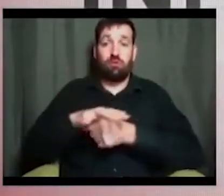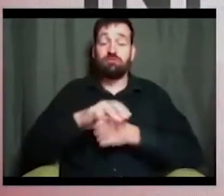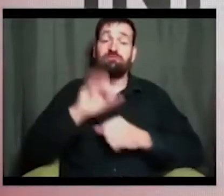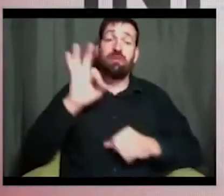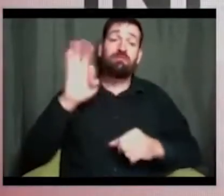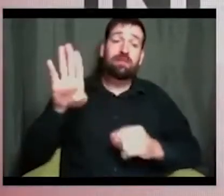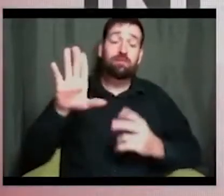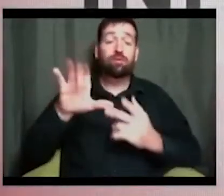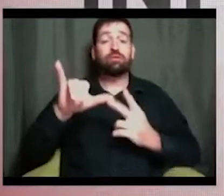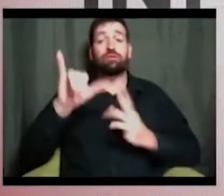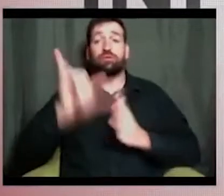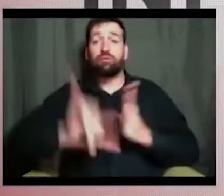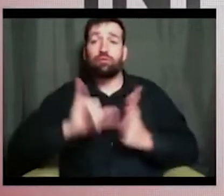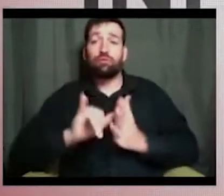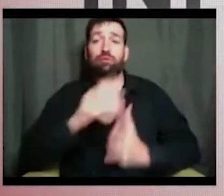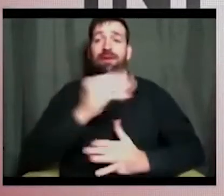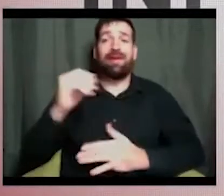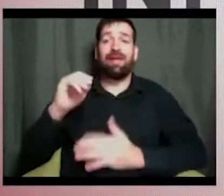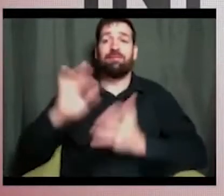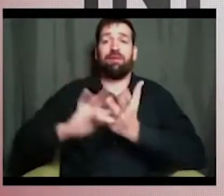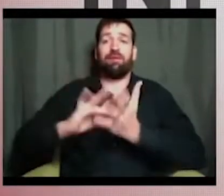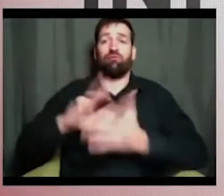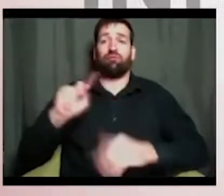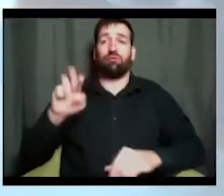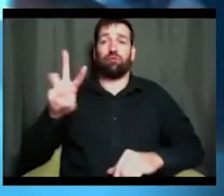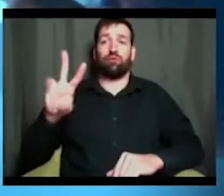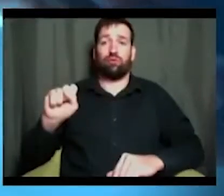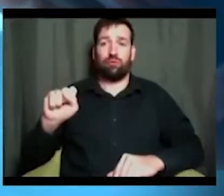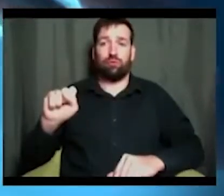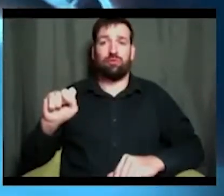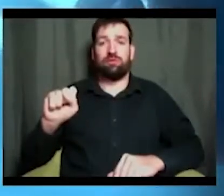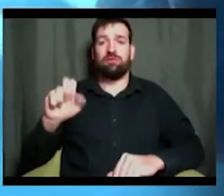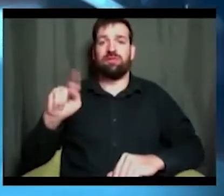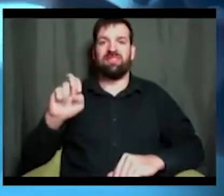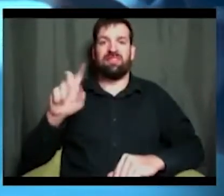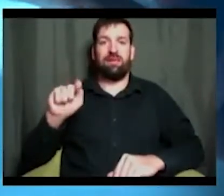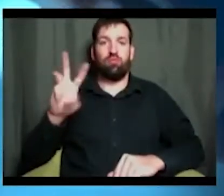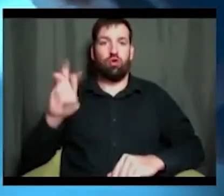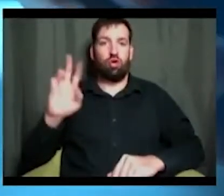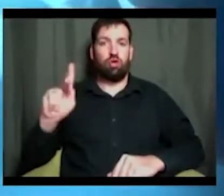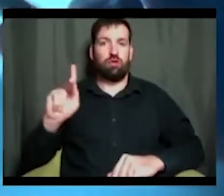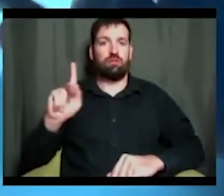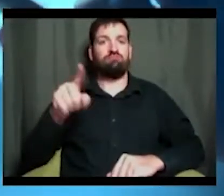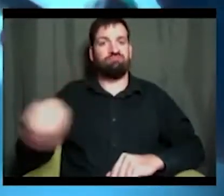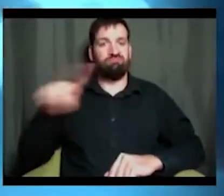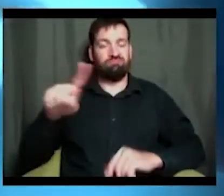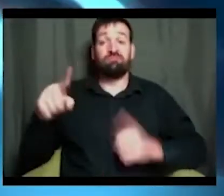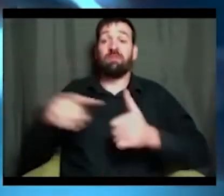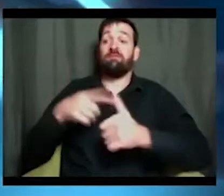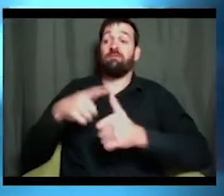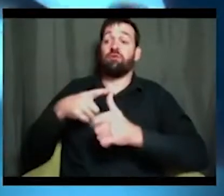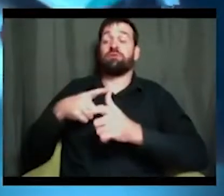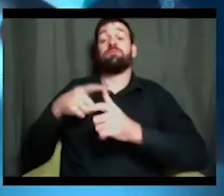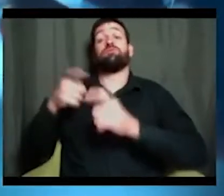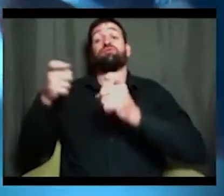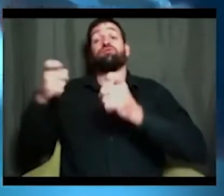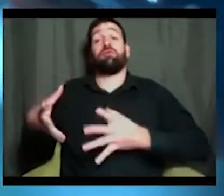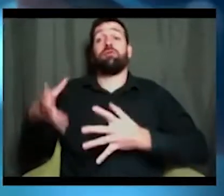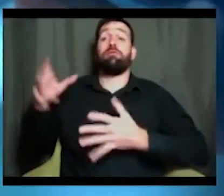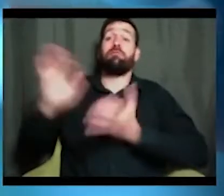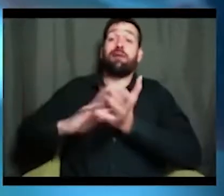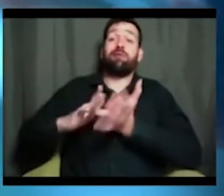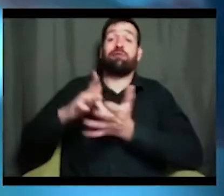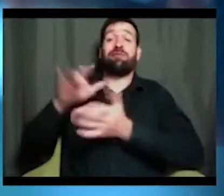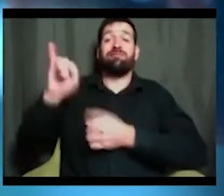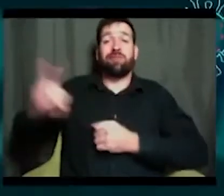News Network. You can find those links there right on your screen. But first, Medical Director of Infection Prevention and Control, Dr. Dana Hawkinson,